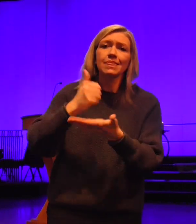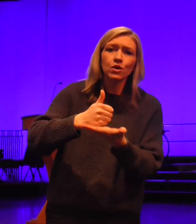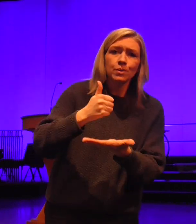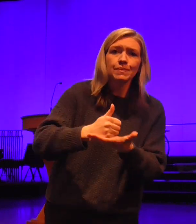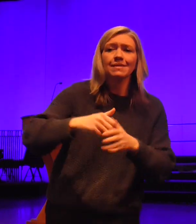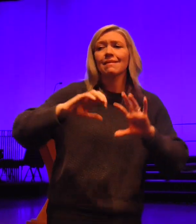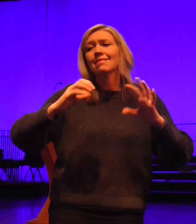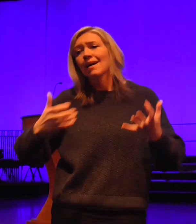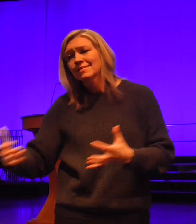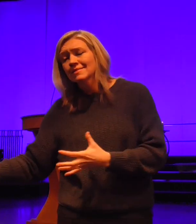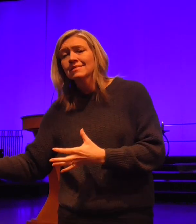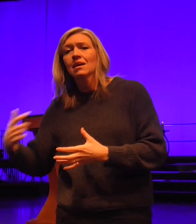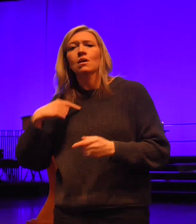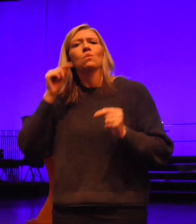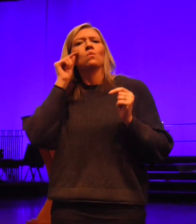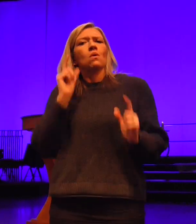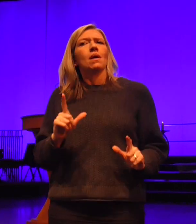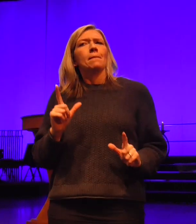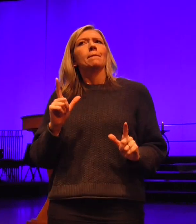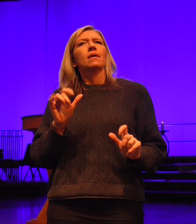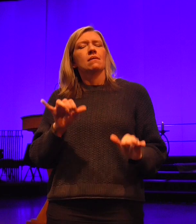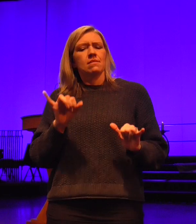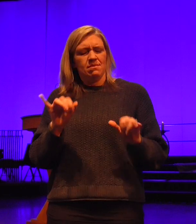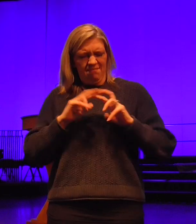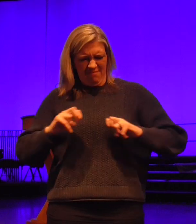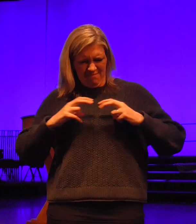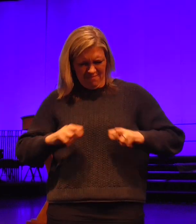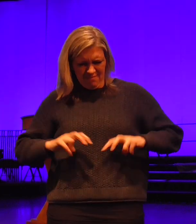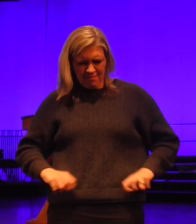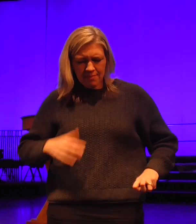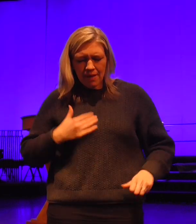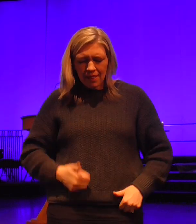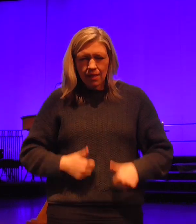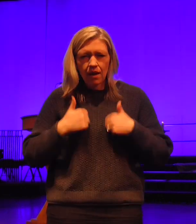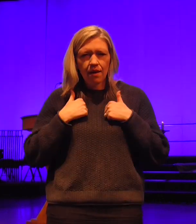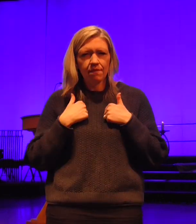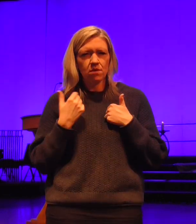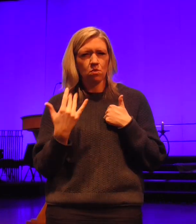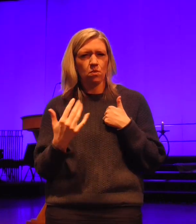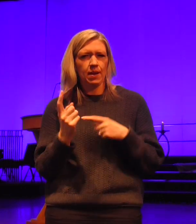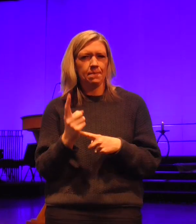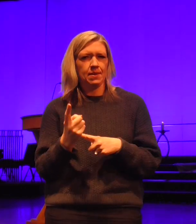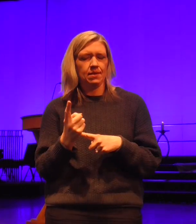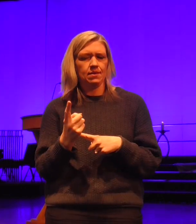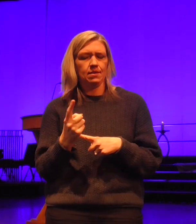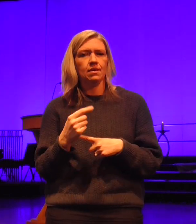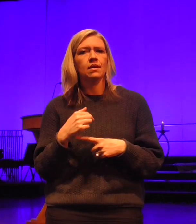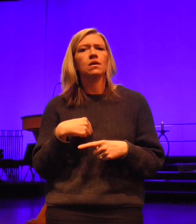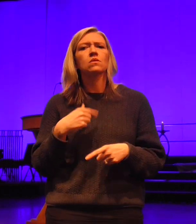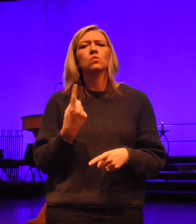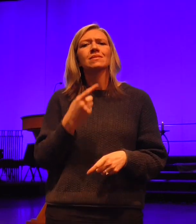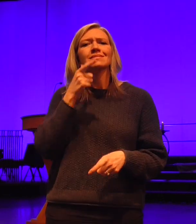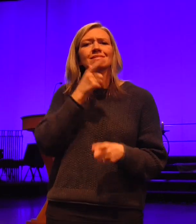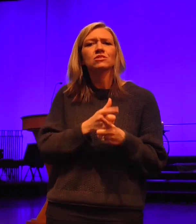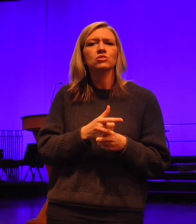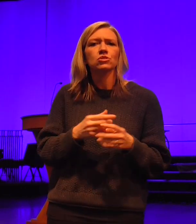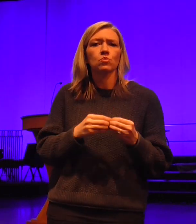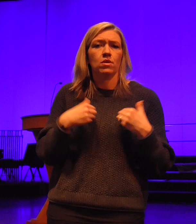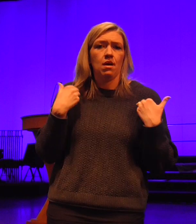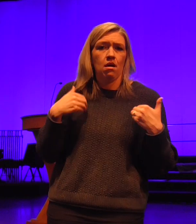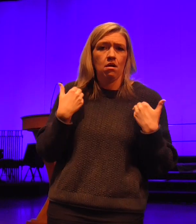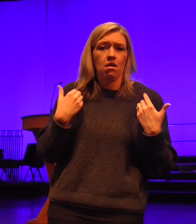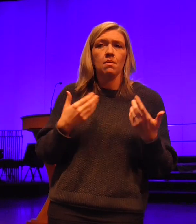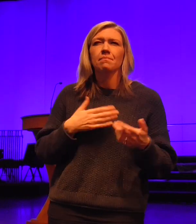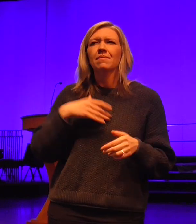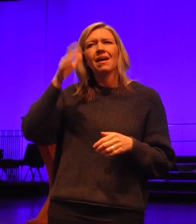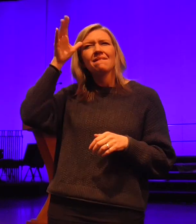I kind of woke up. And as I looked at my life, I went, wait a minute now. I had a younger sister, and my father did the